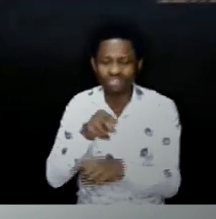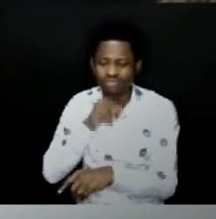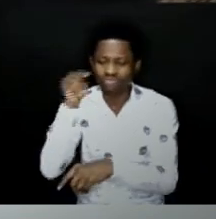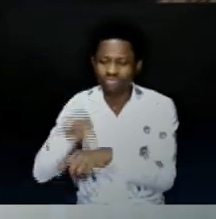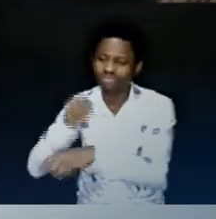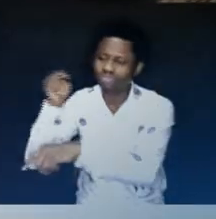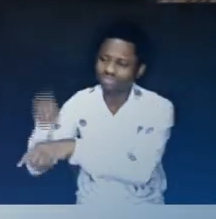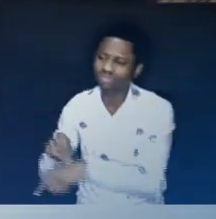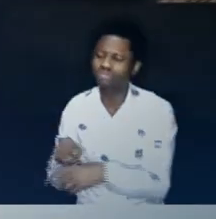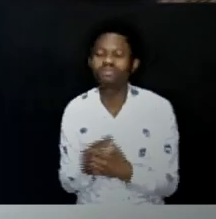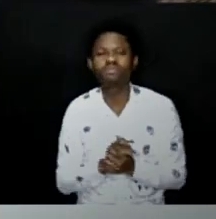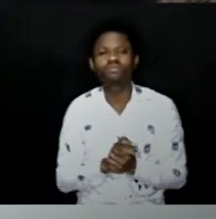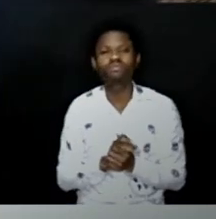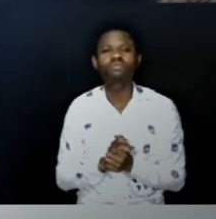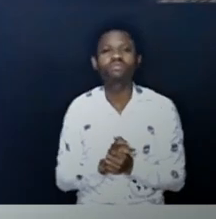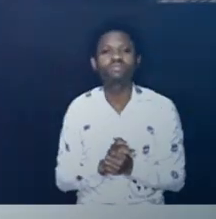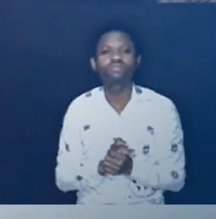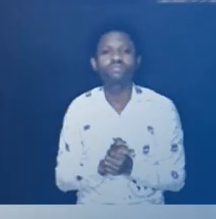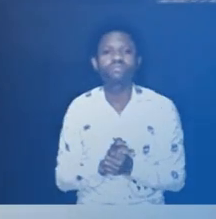Matthew chapter